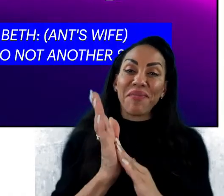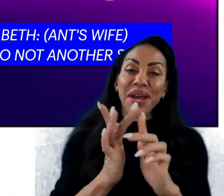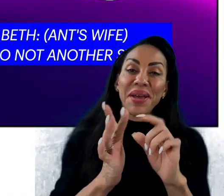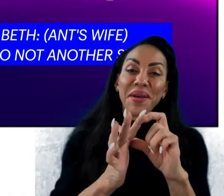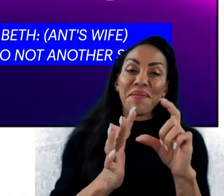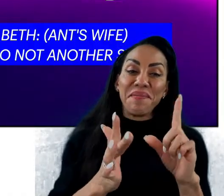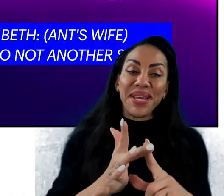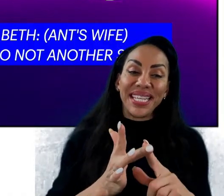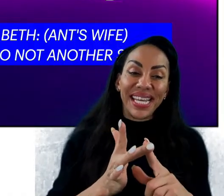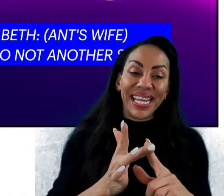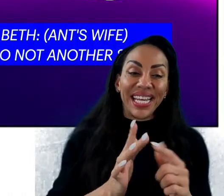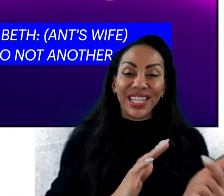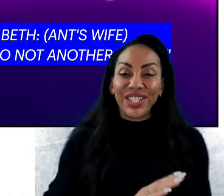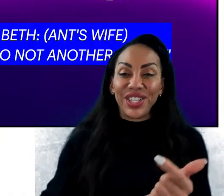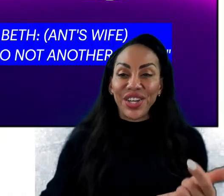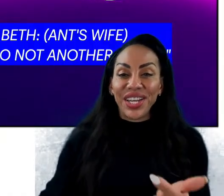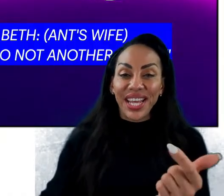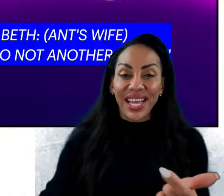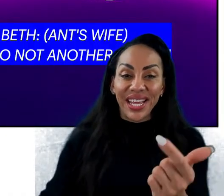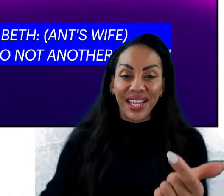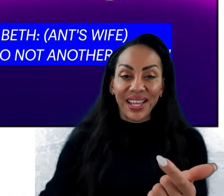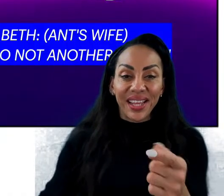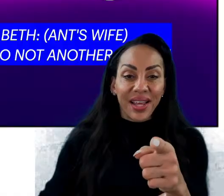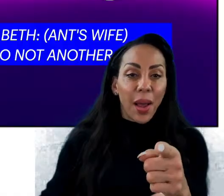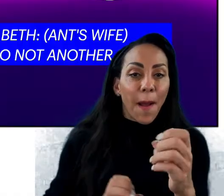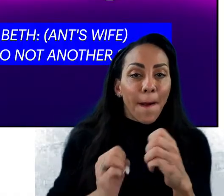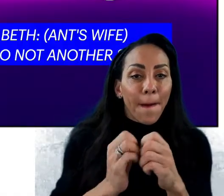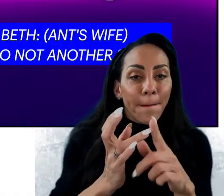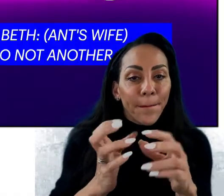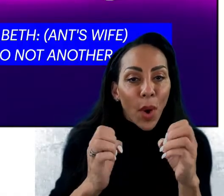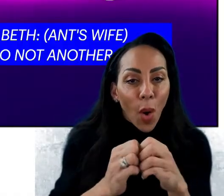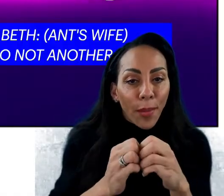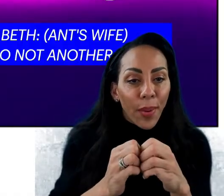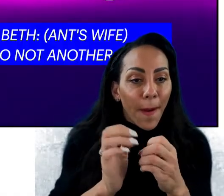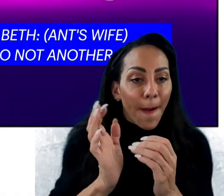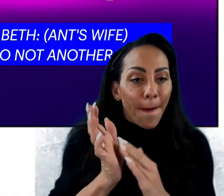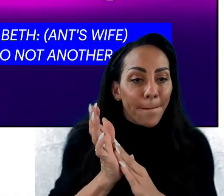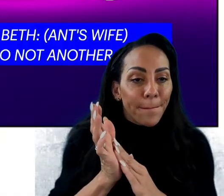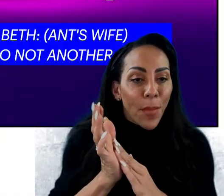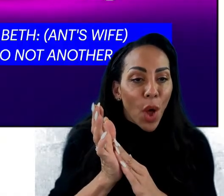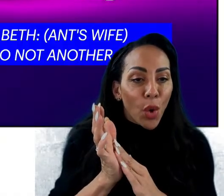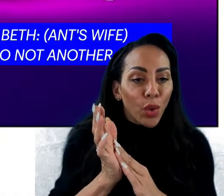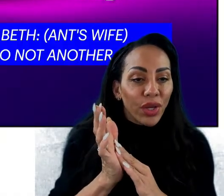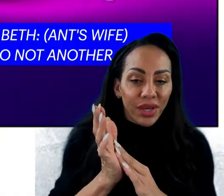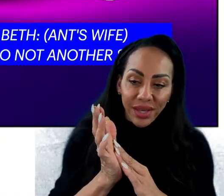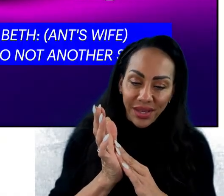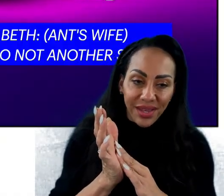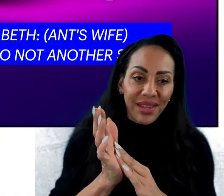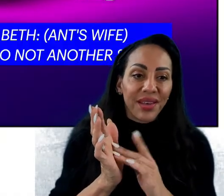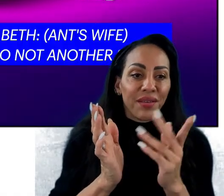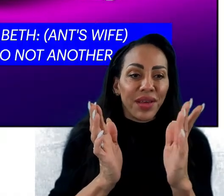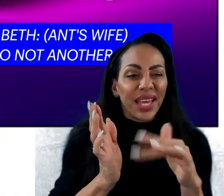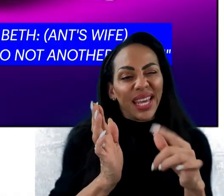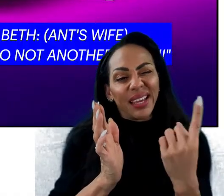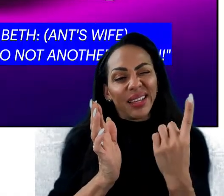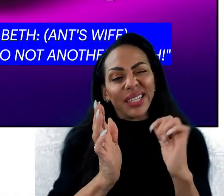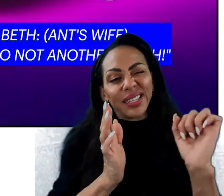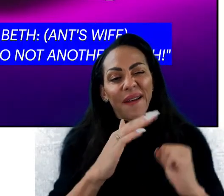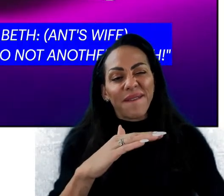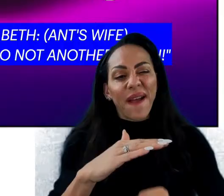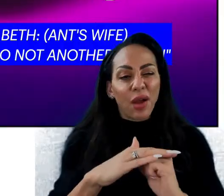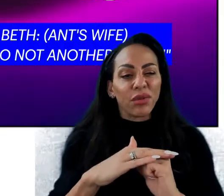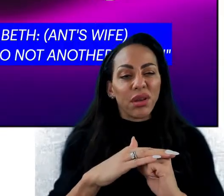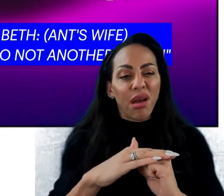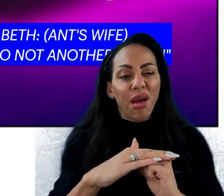can't really see behind, but Bob Moog, who's from Moog Synthesizers, was one of the sort of founders of MIDI, and it just sort of wrapped up the whole